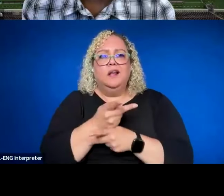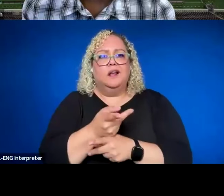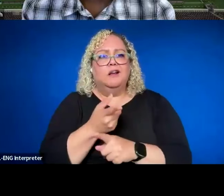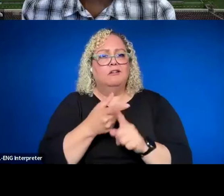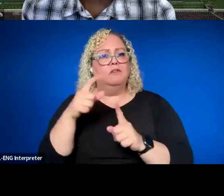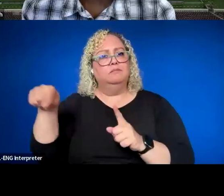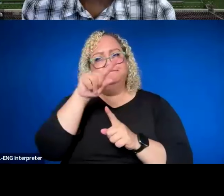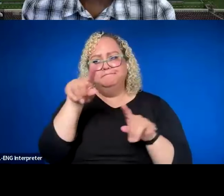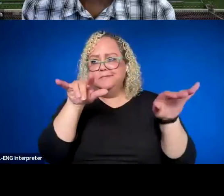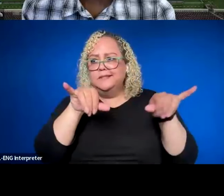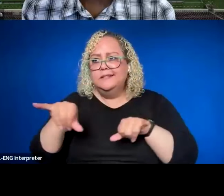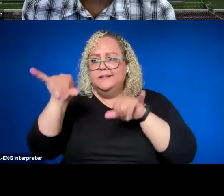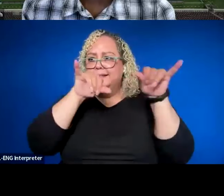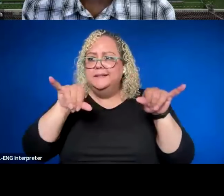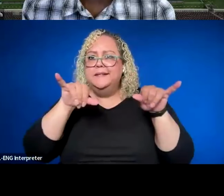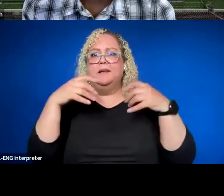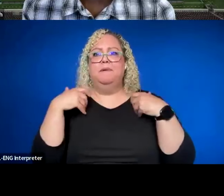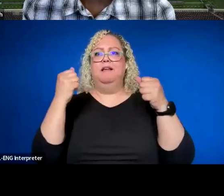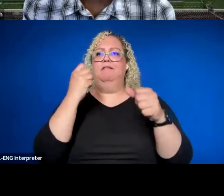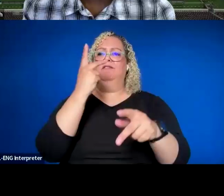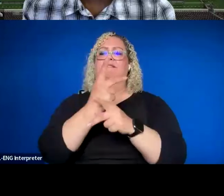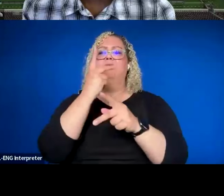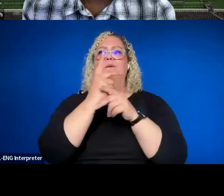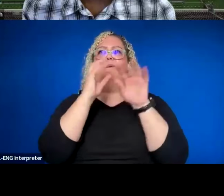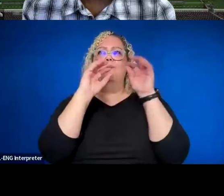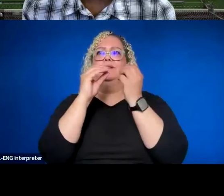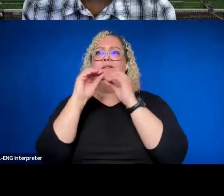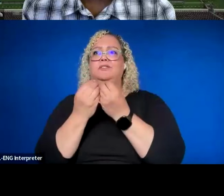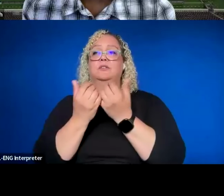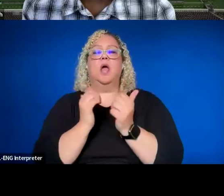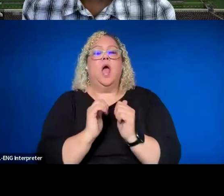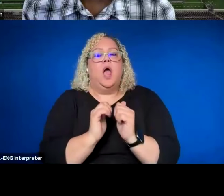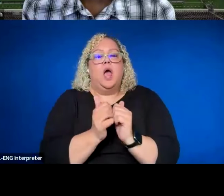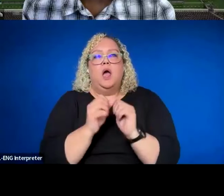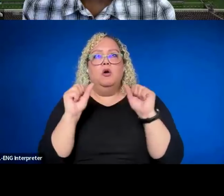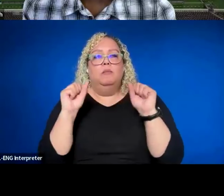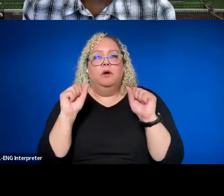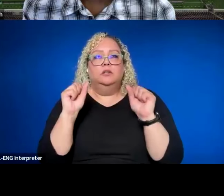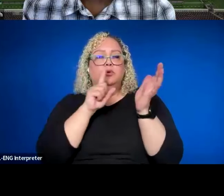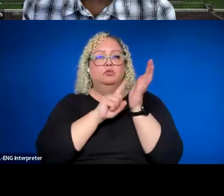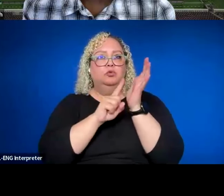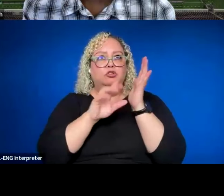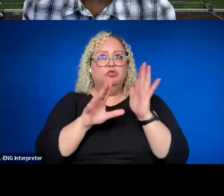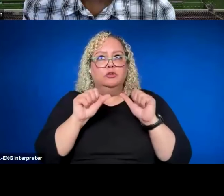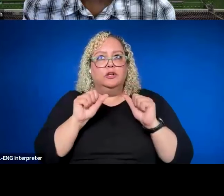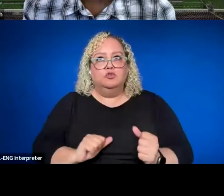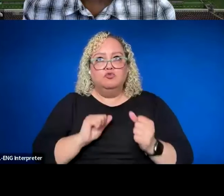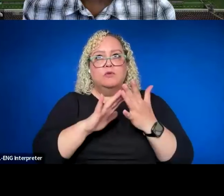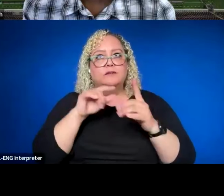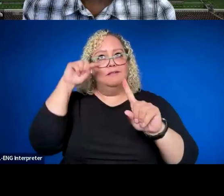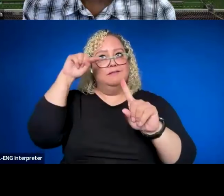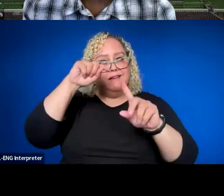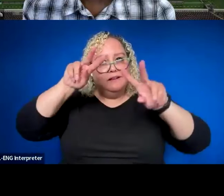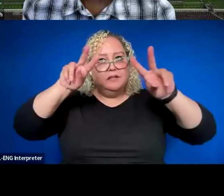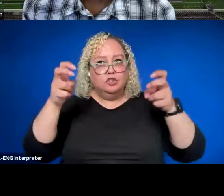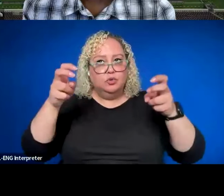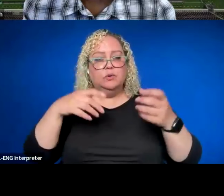can researchers address this issue? So Dr. Lee, I might have paraphrased a little